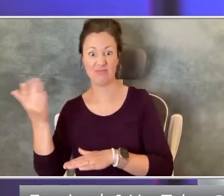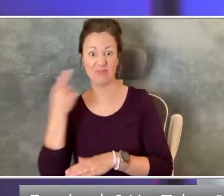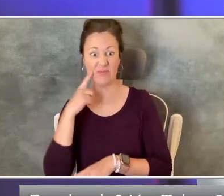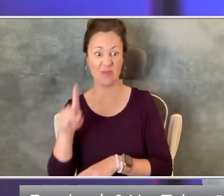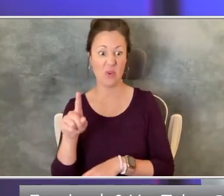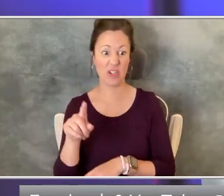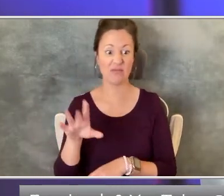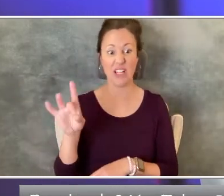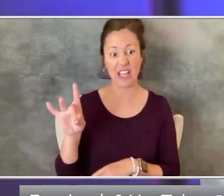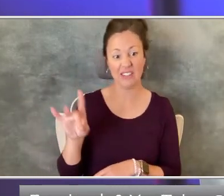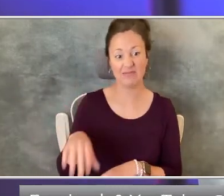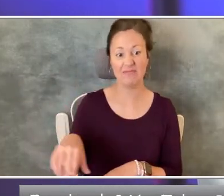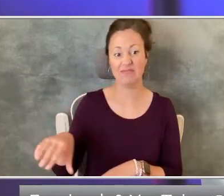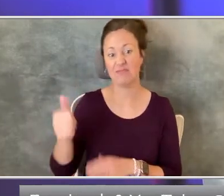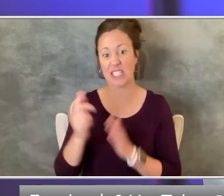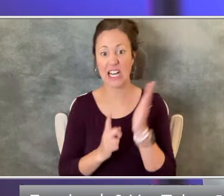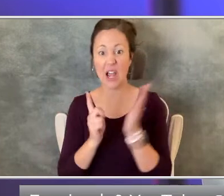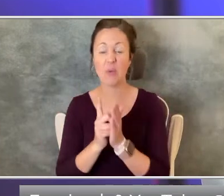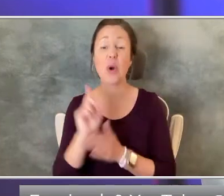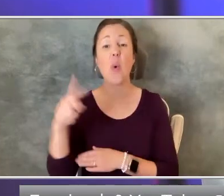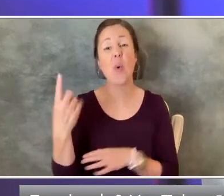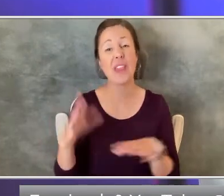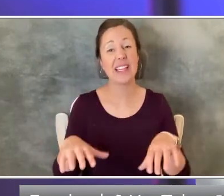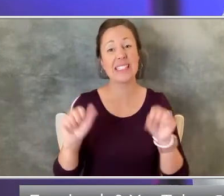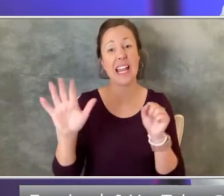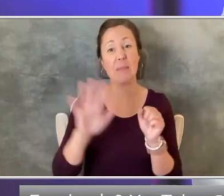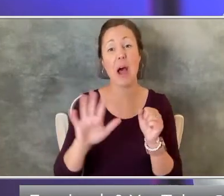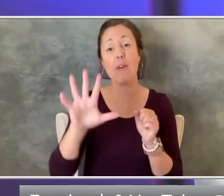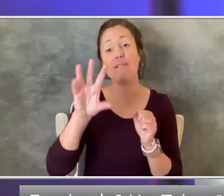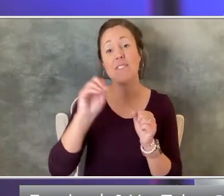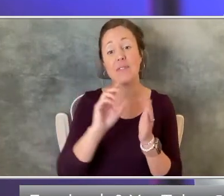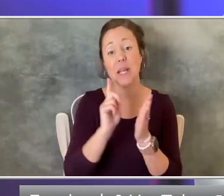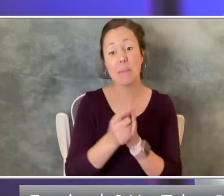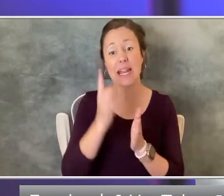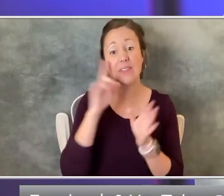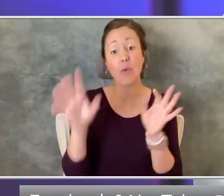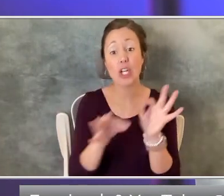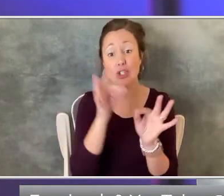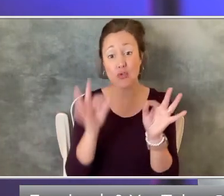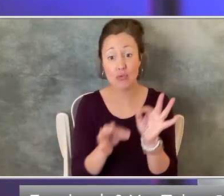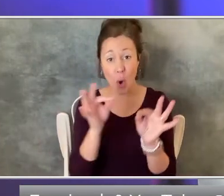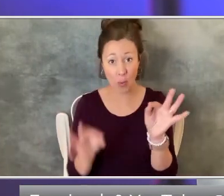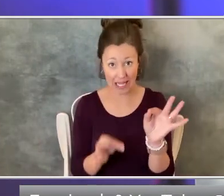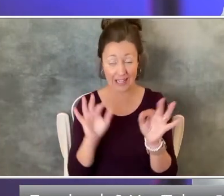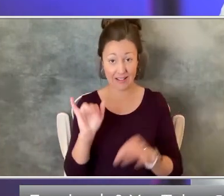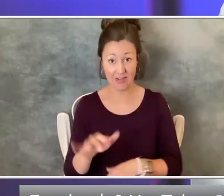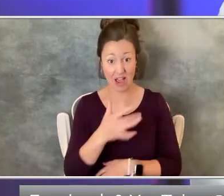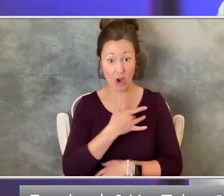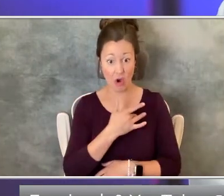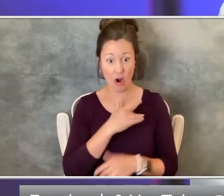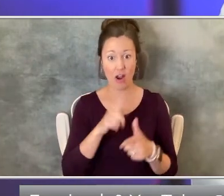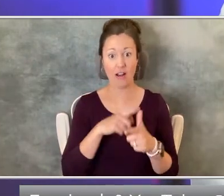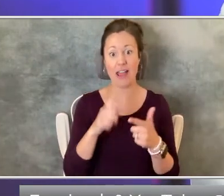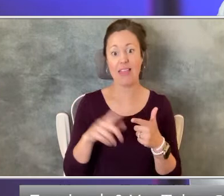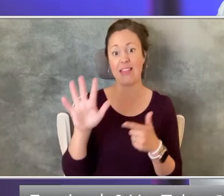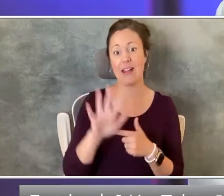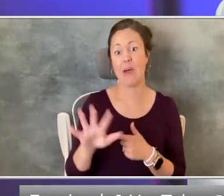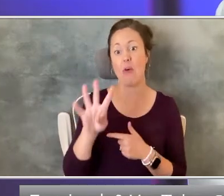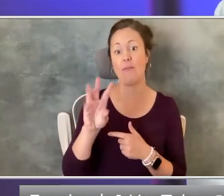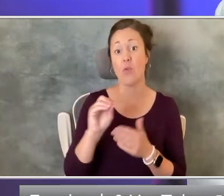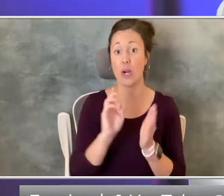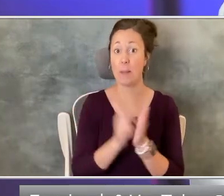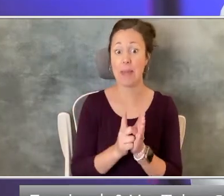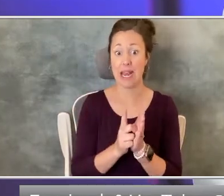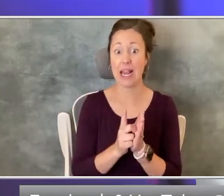hours. It only takes about 50 minutes to sew the heart in, and then about 40 minutes to get to